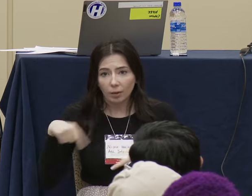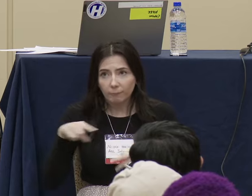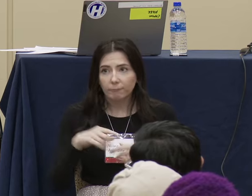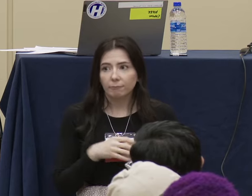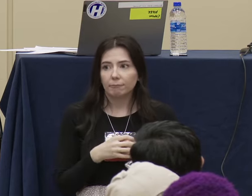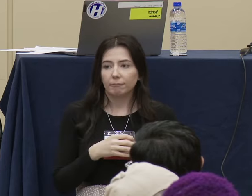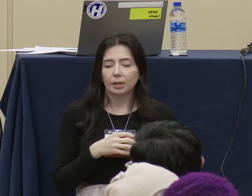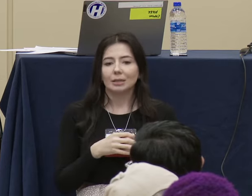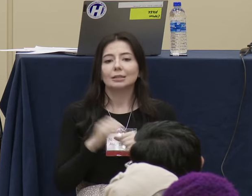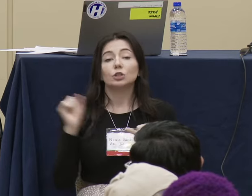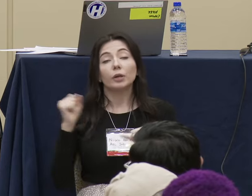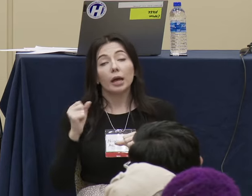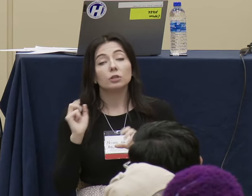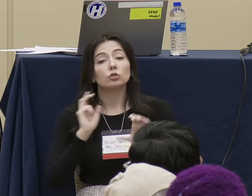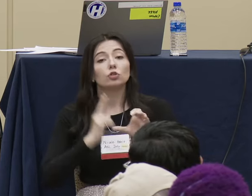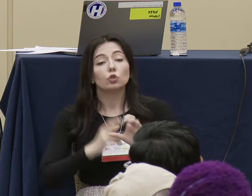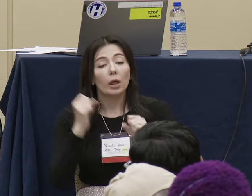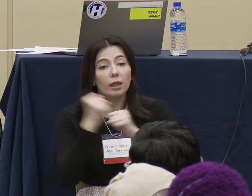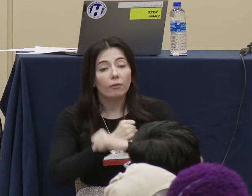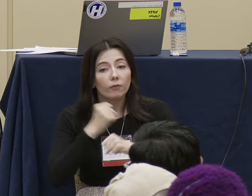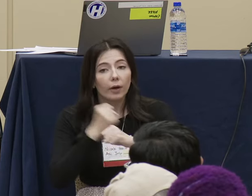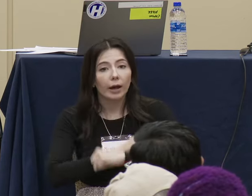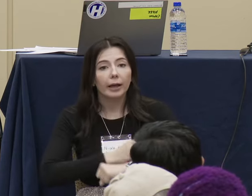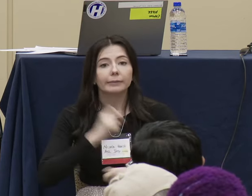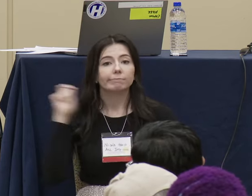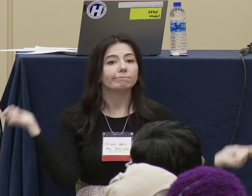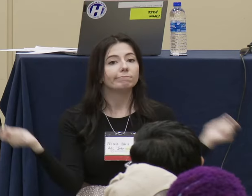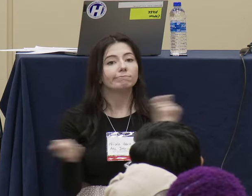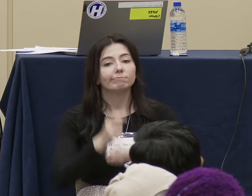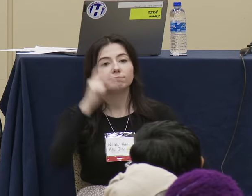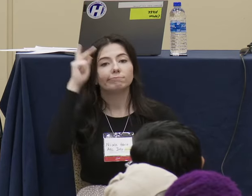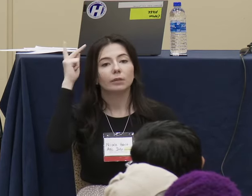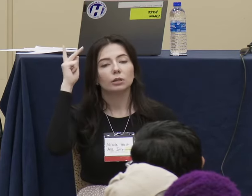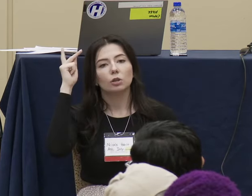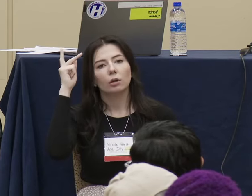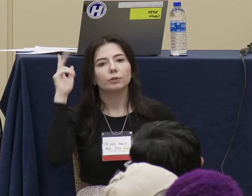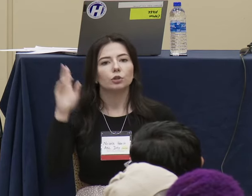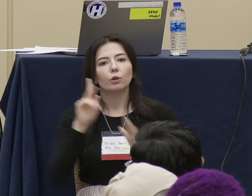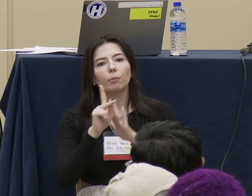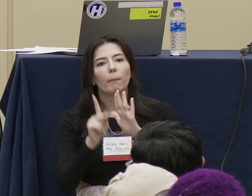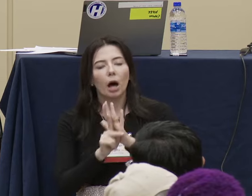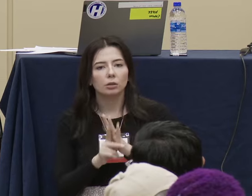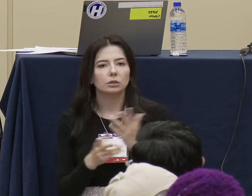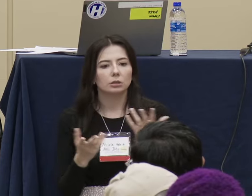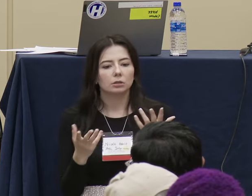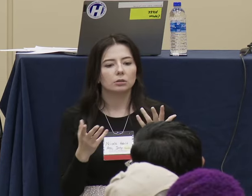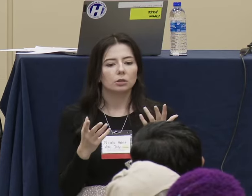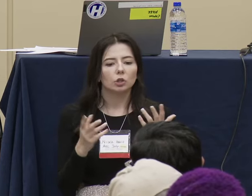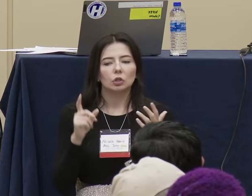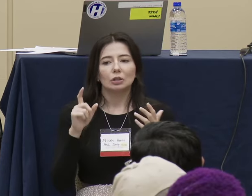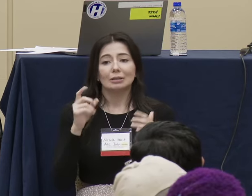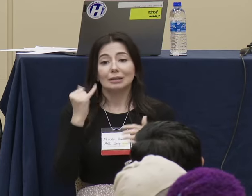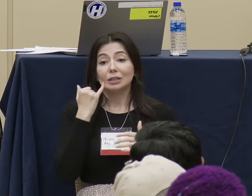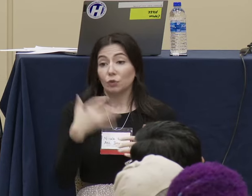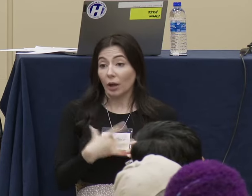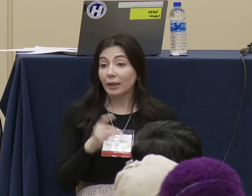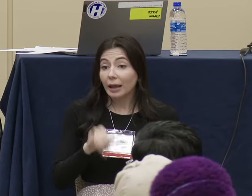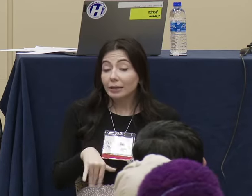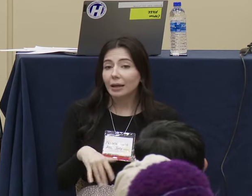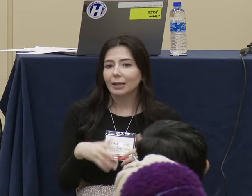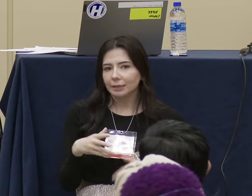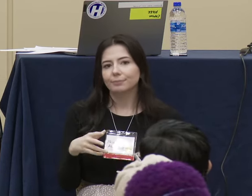yes, join that fight. If, you know, kind of policy legalization is your jam, we need a lot of work. We need a lot